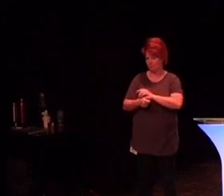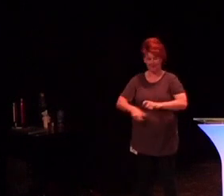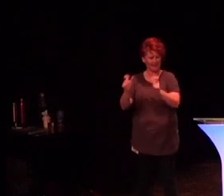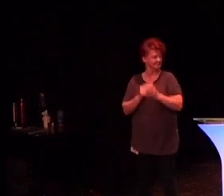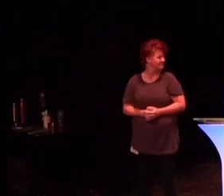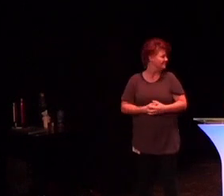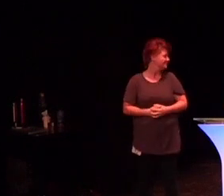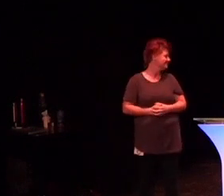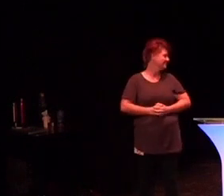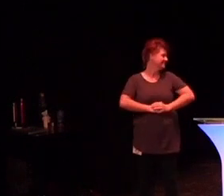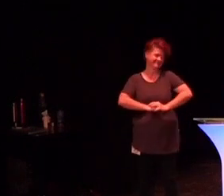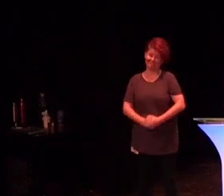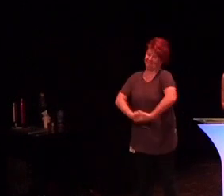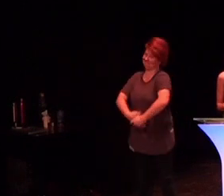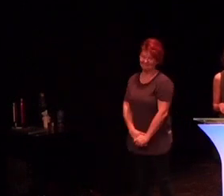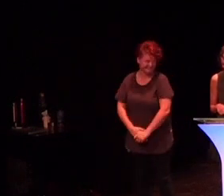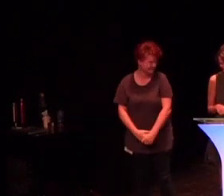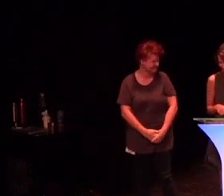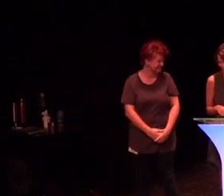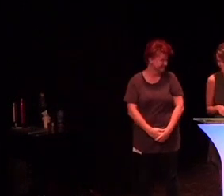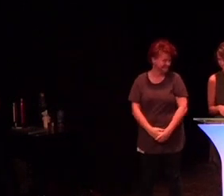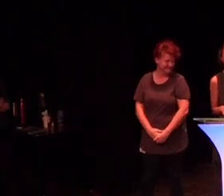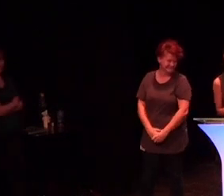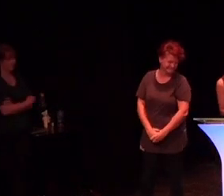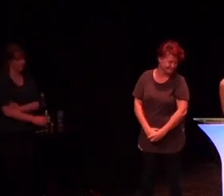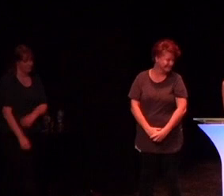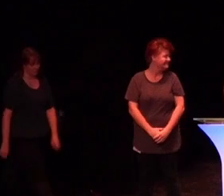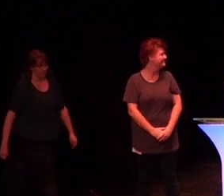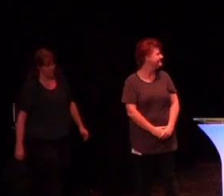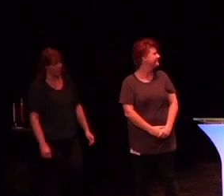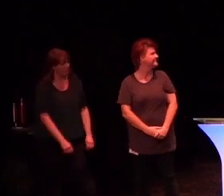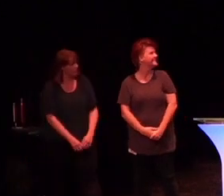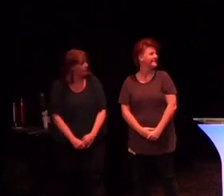so far, and I'm carrying on with Tertulia and over to Amy.